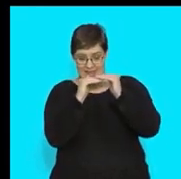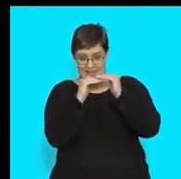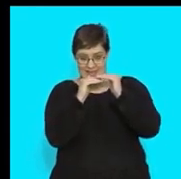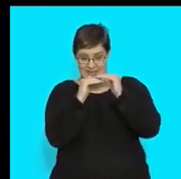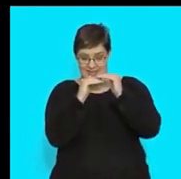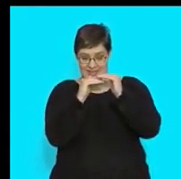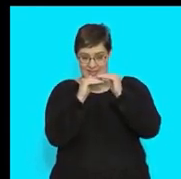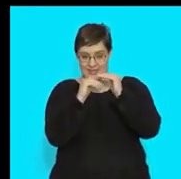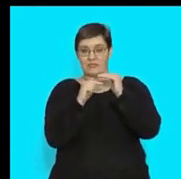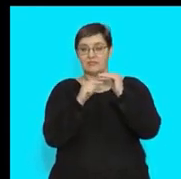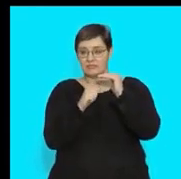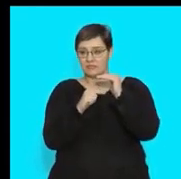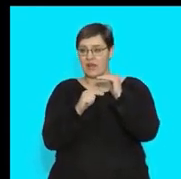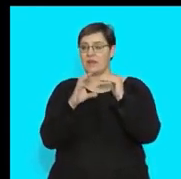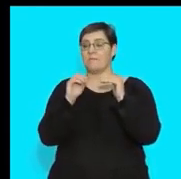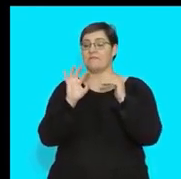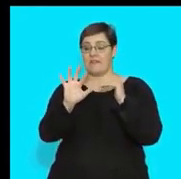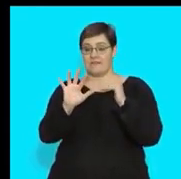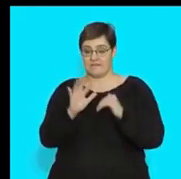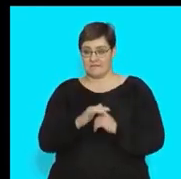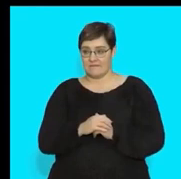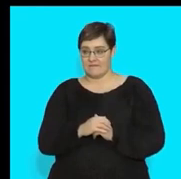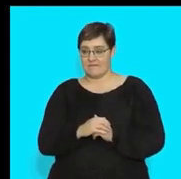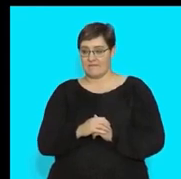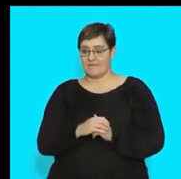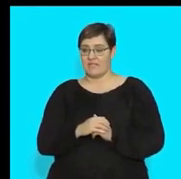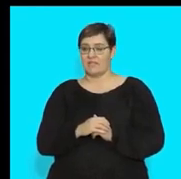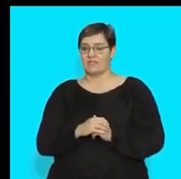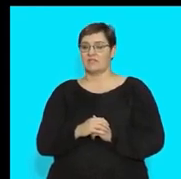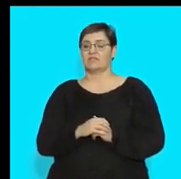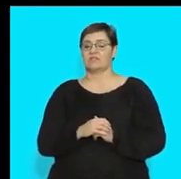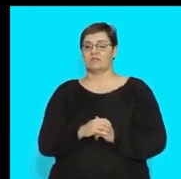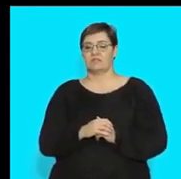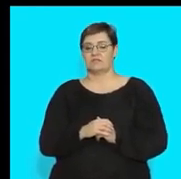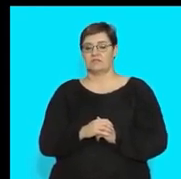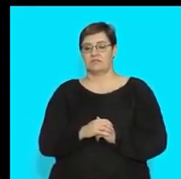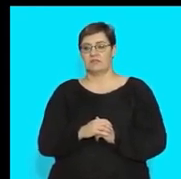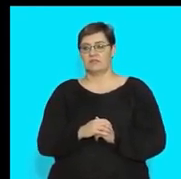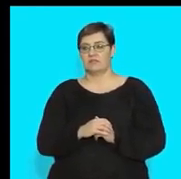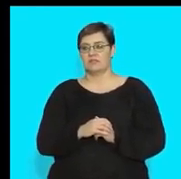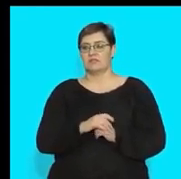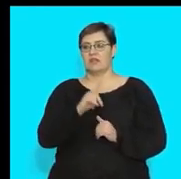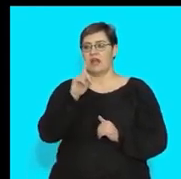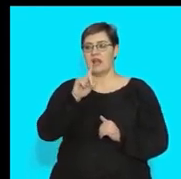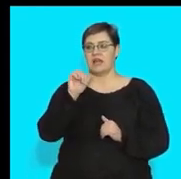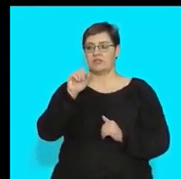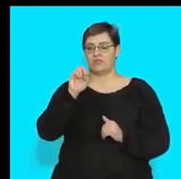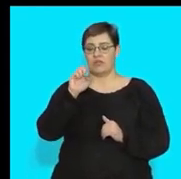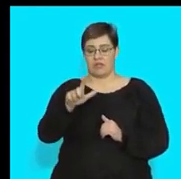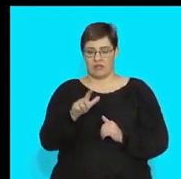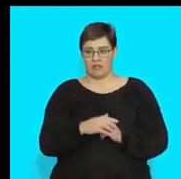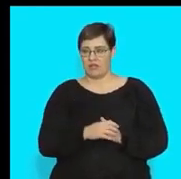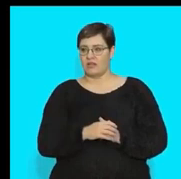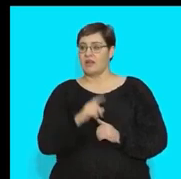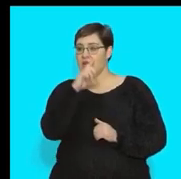it, right underneath it, layer number 5, right, is your, gives rise to lateral roots.